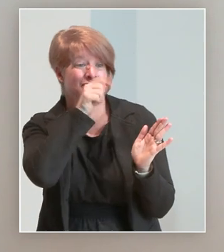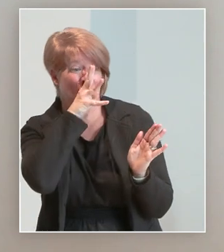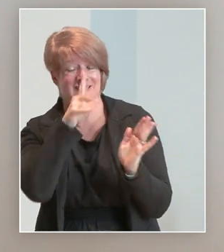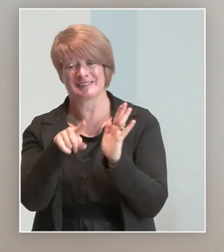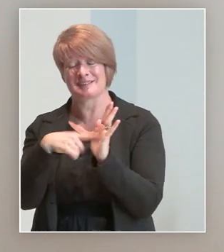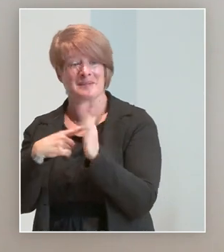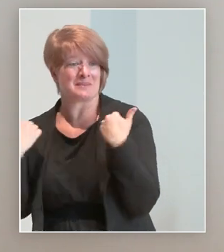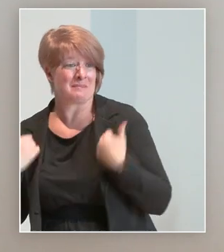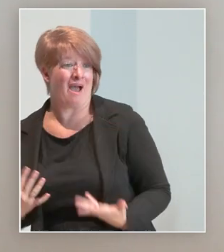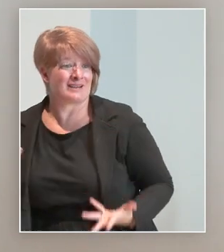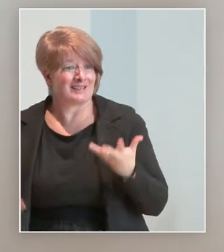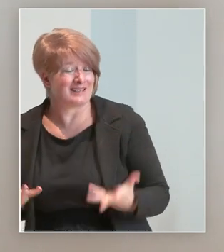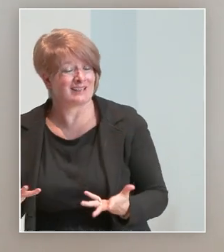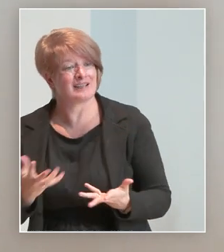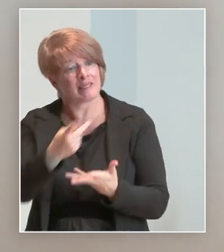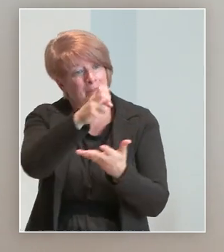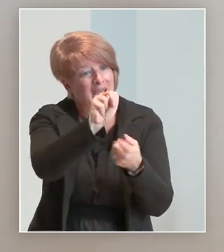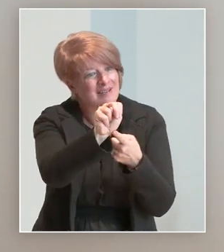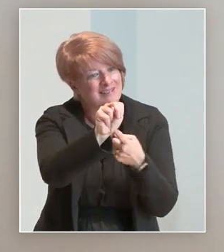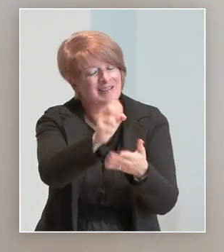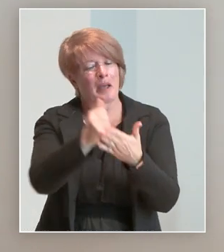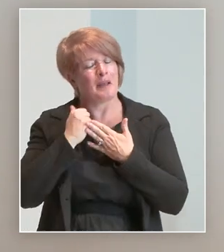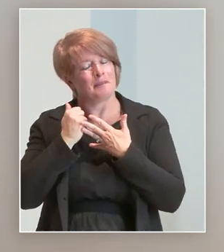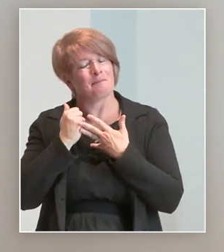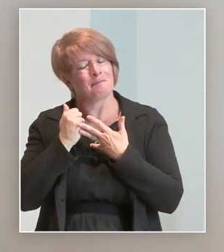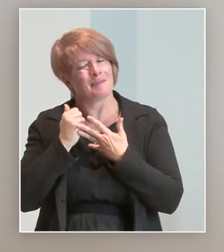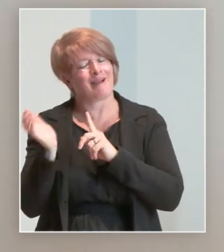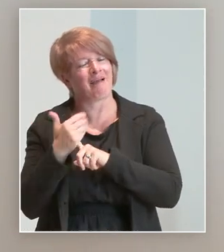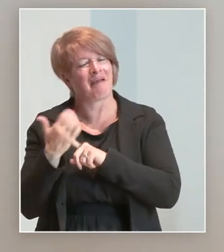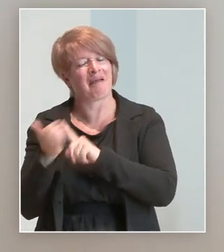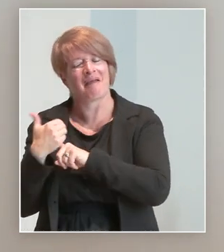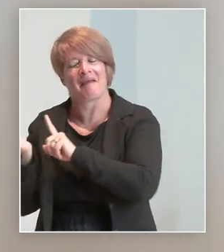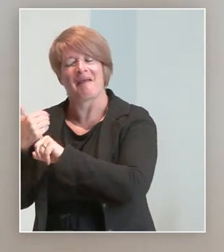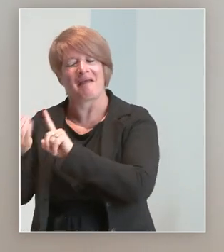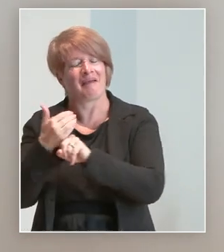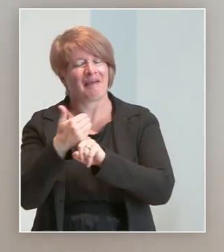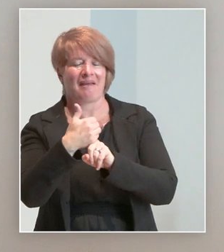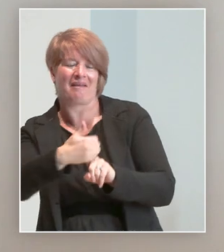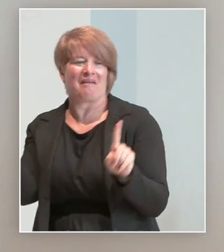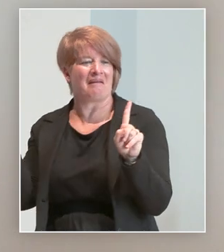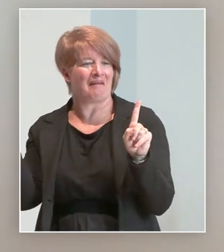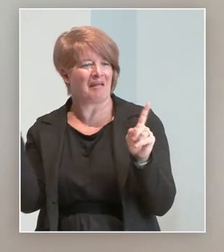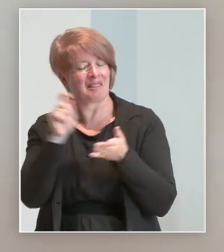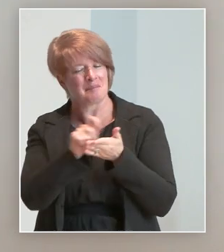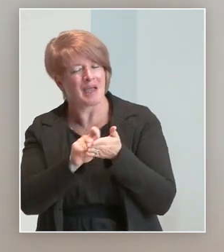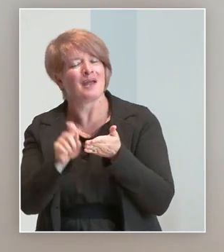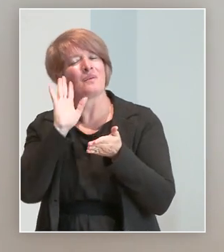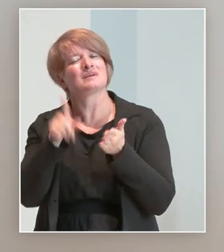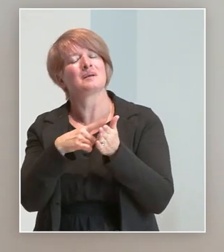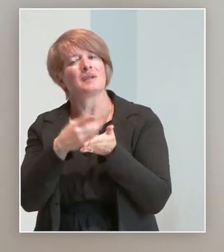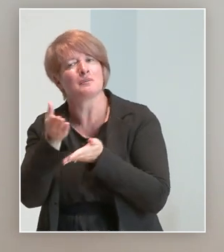times body. The pen is in service to that body that cloaks the feral. The pen is in service to the spirit that